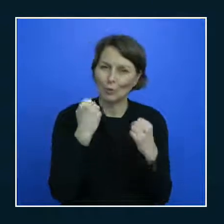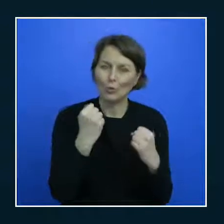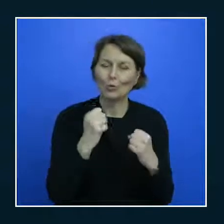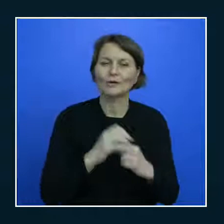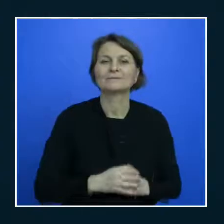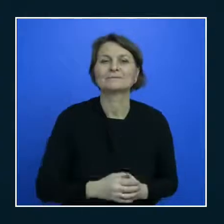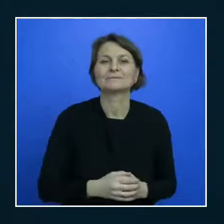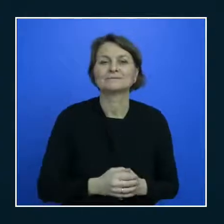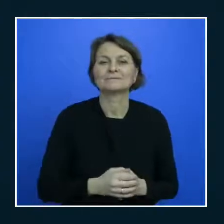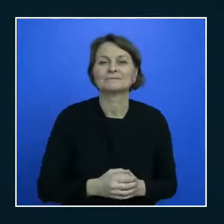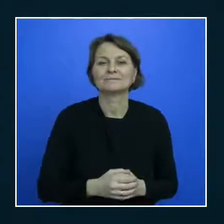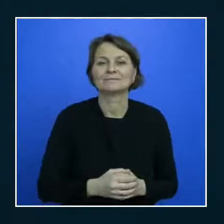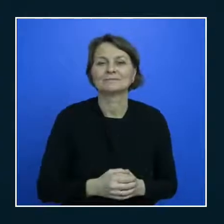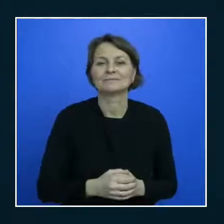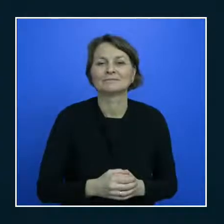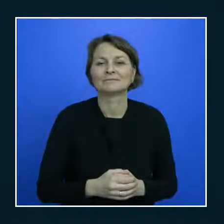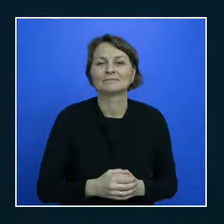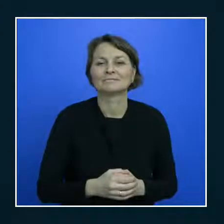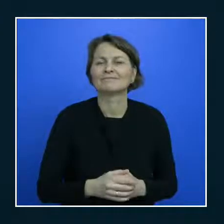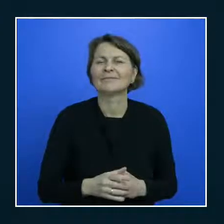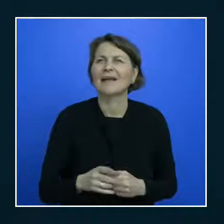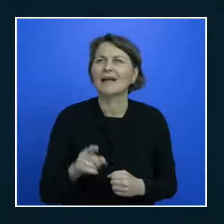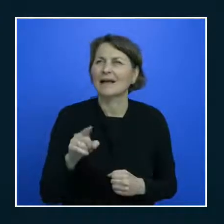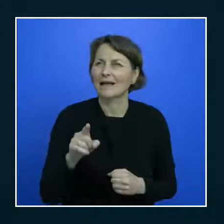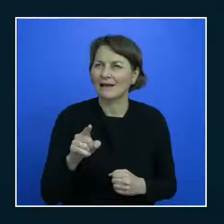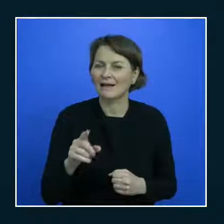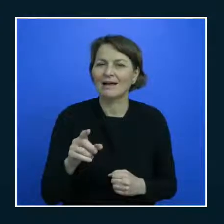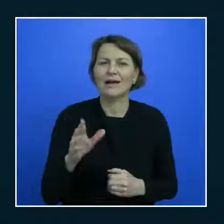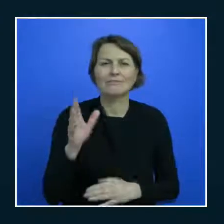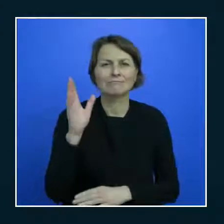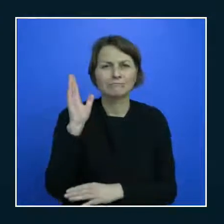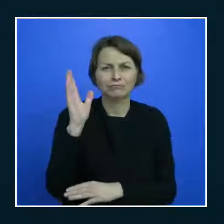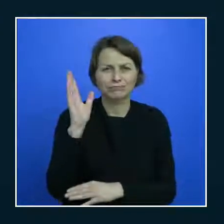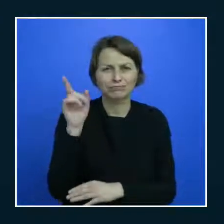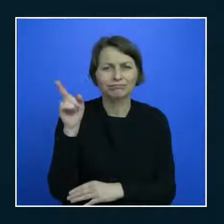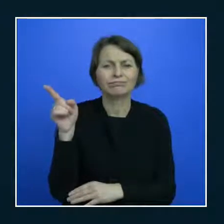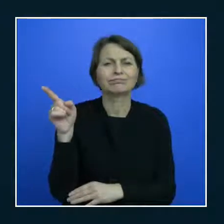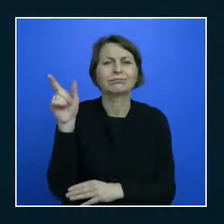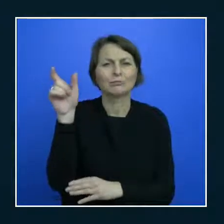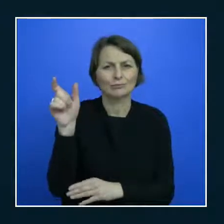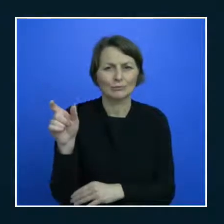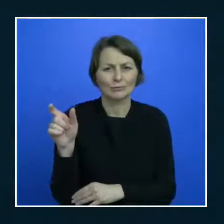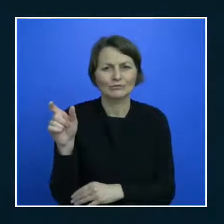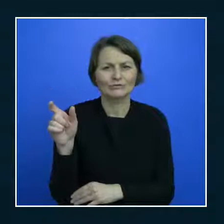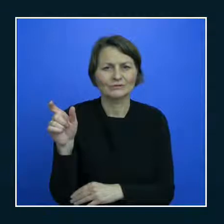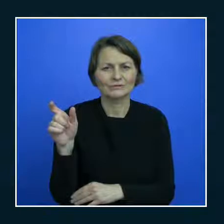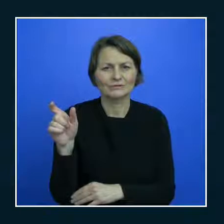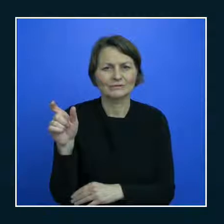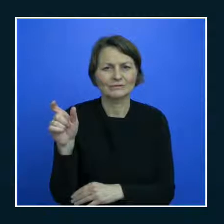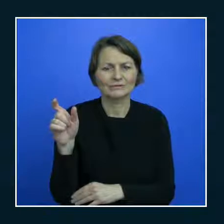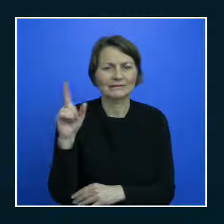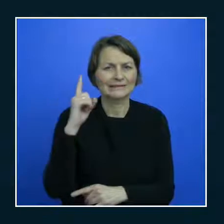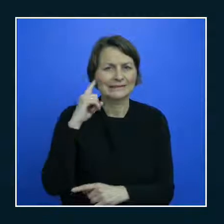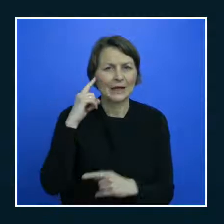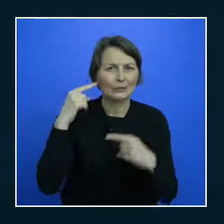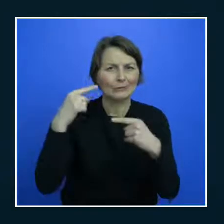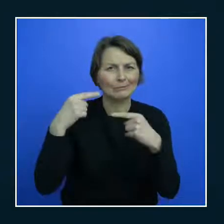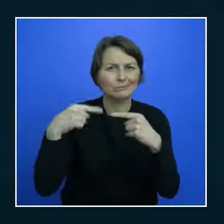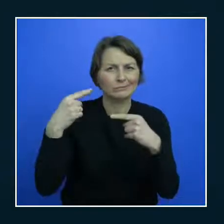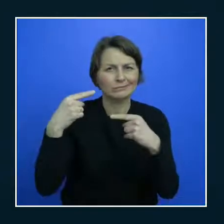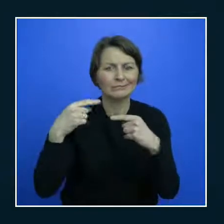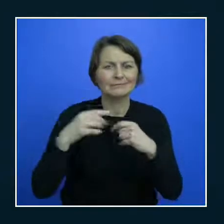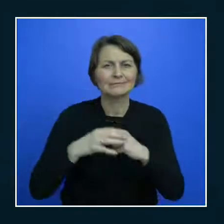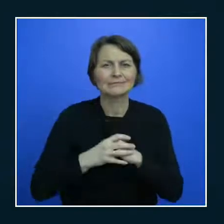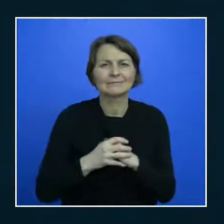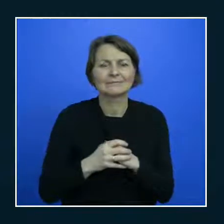I'm earlier, is the session by Mitra Aziz. Sorry, watching probably. But